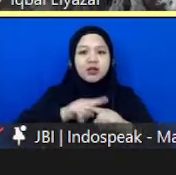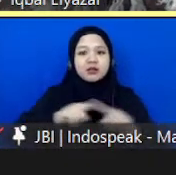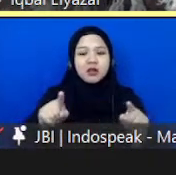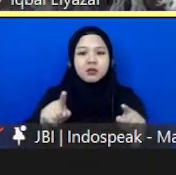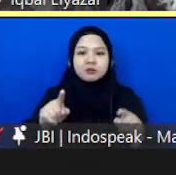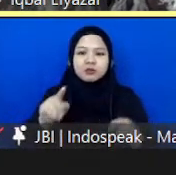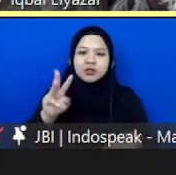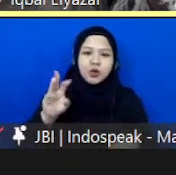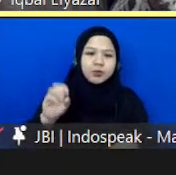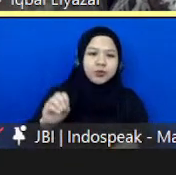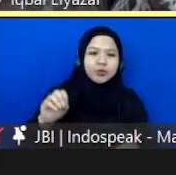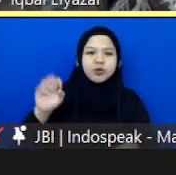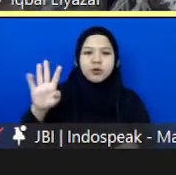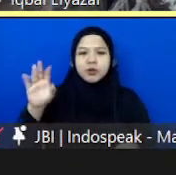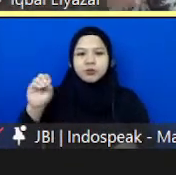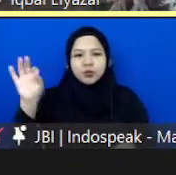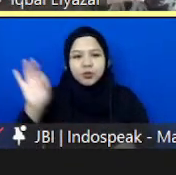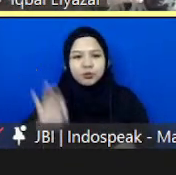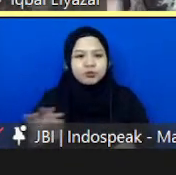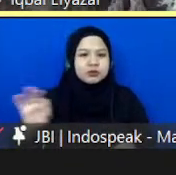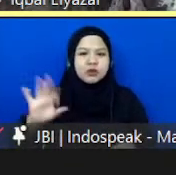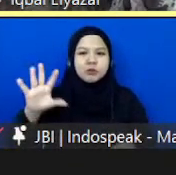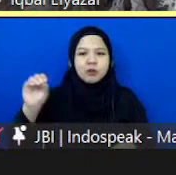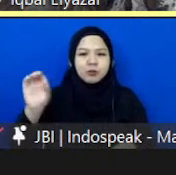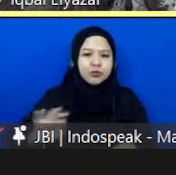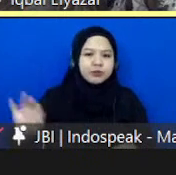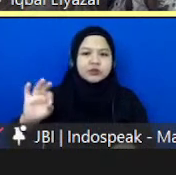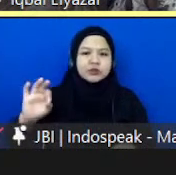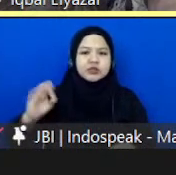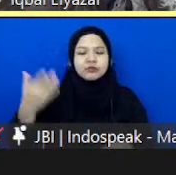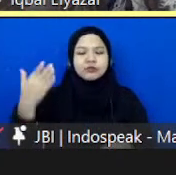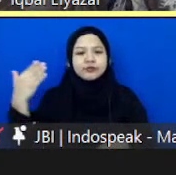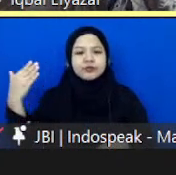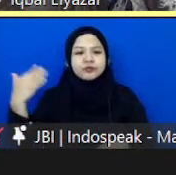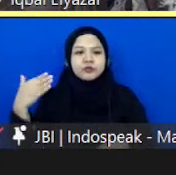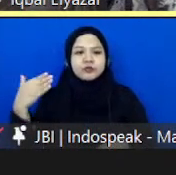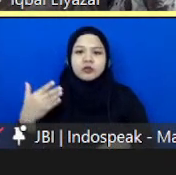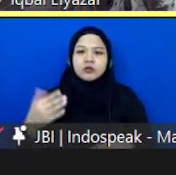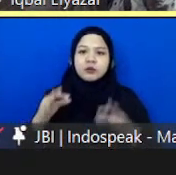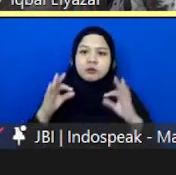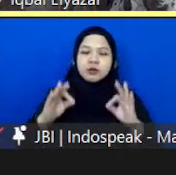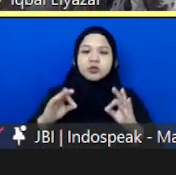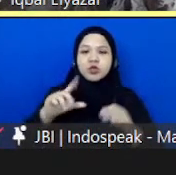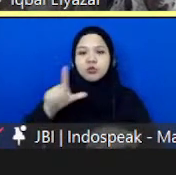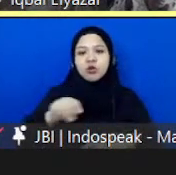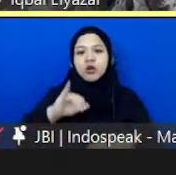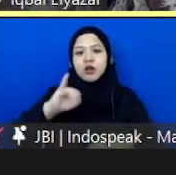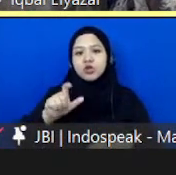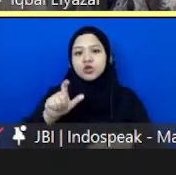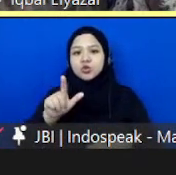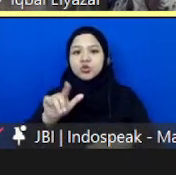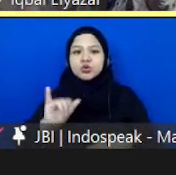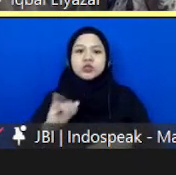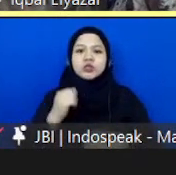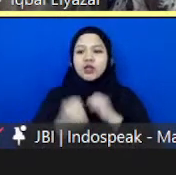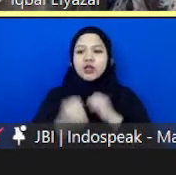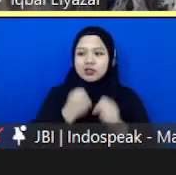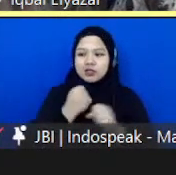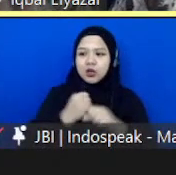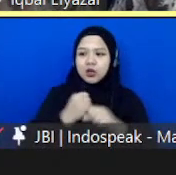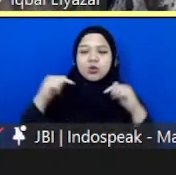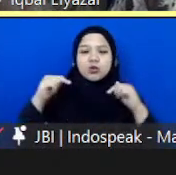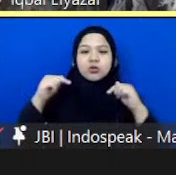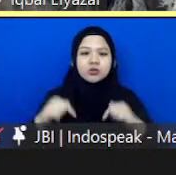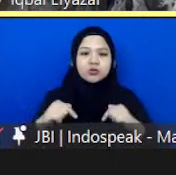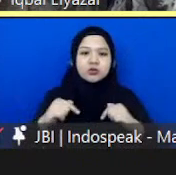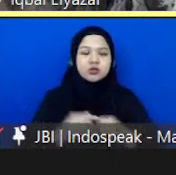or 50% positivity rate during the in July this year. So this is the expectation